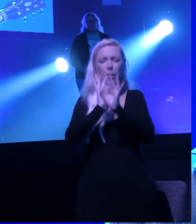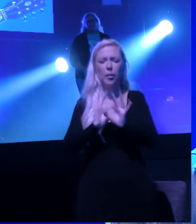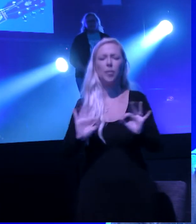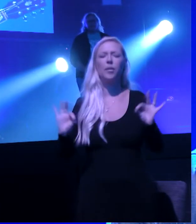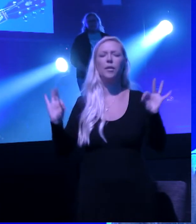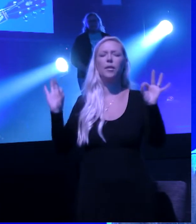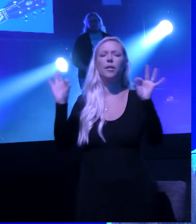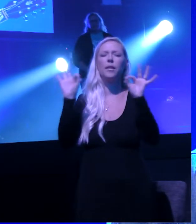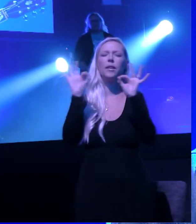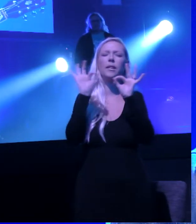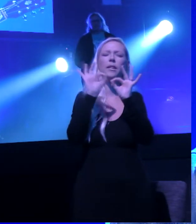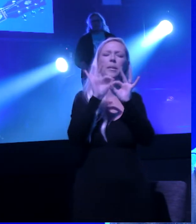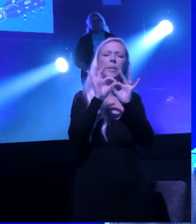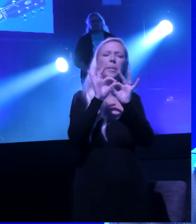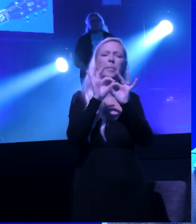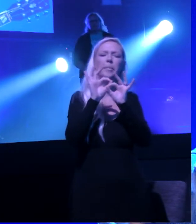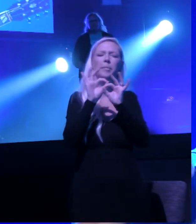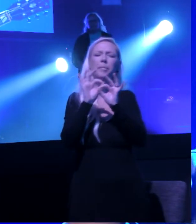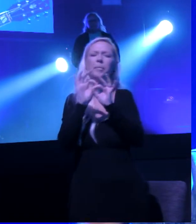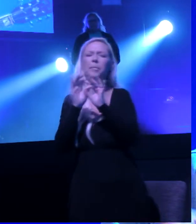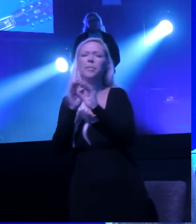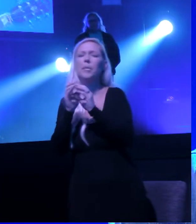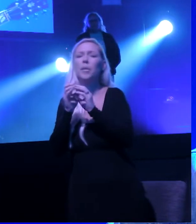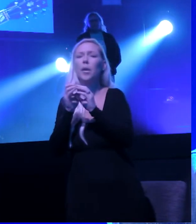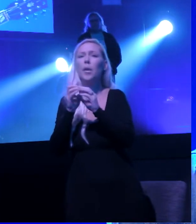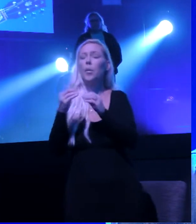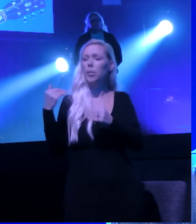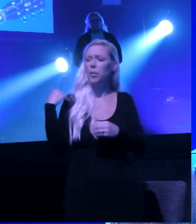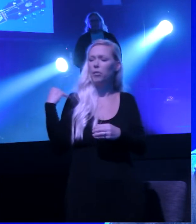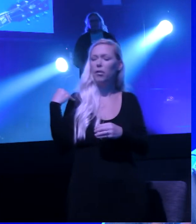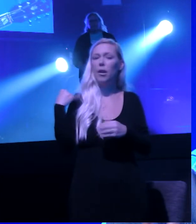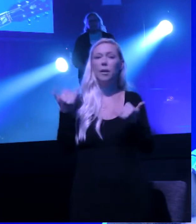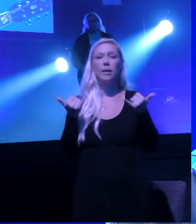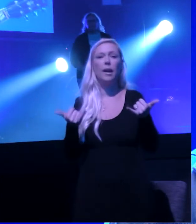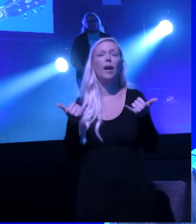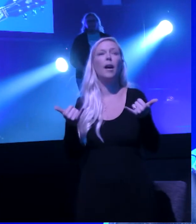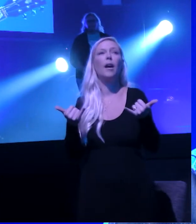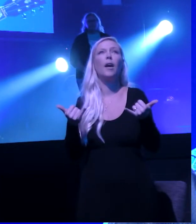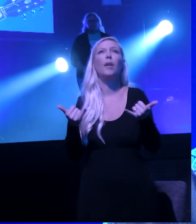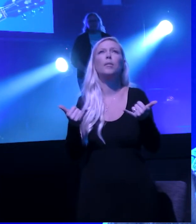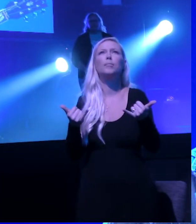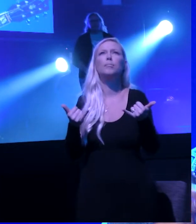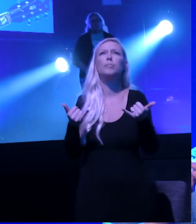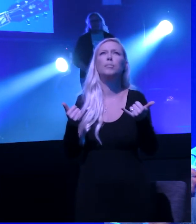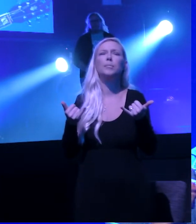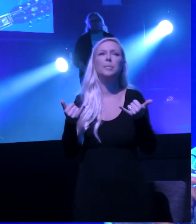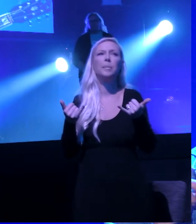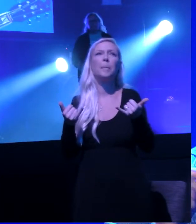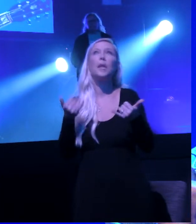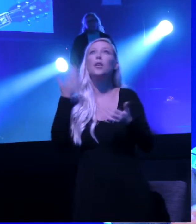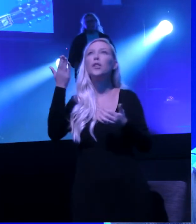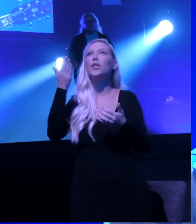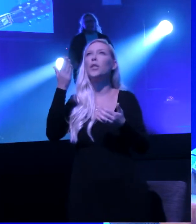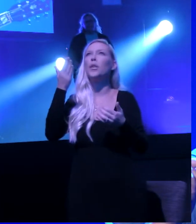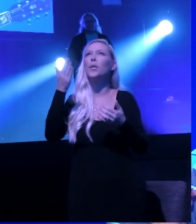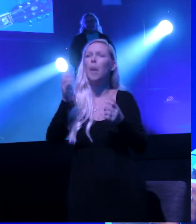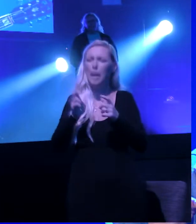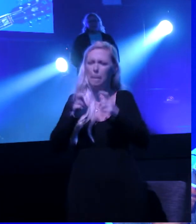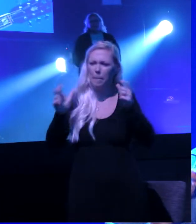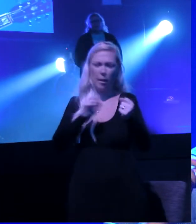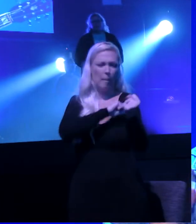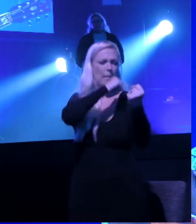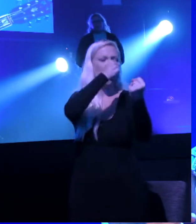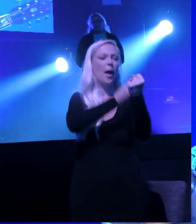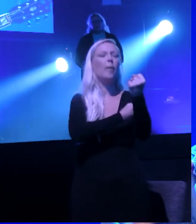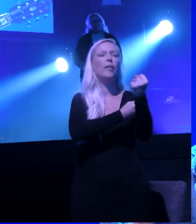worthy." May we just be reminded right now in this moment that whatever it is we walk in here with, you are bigger than and more